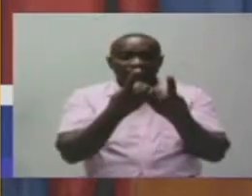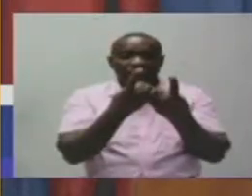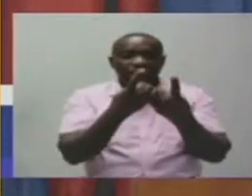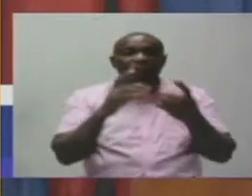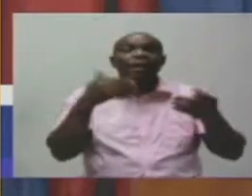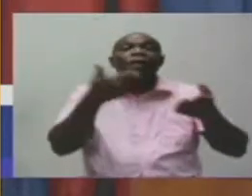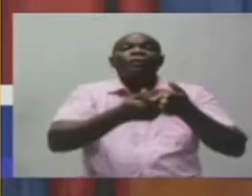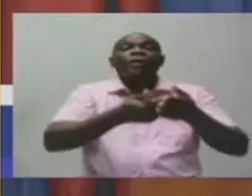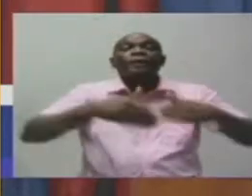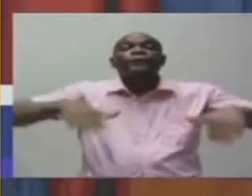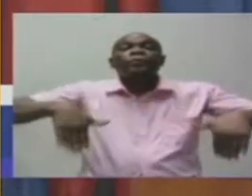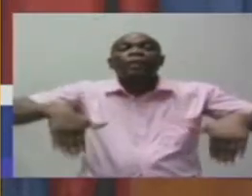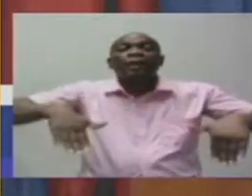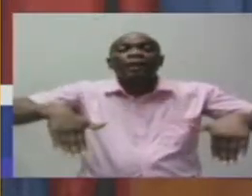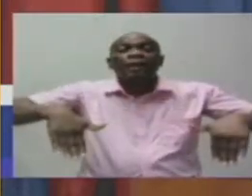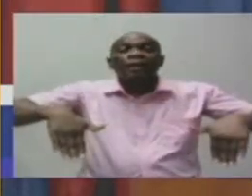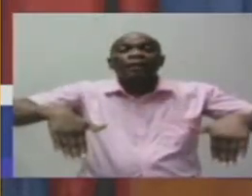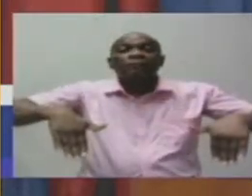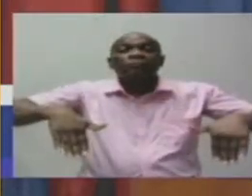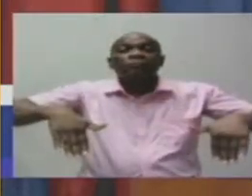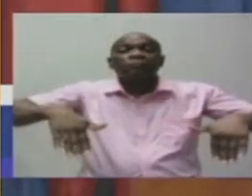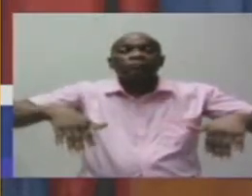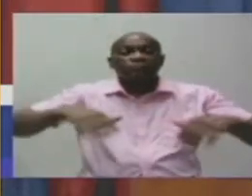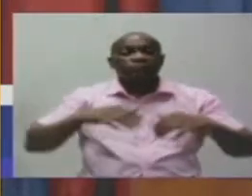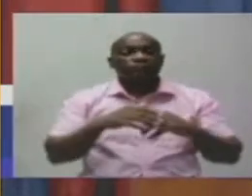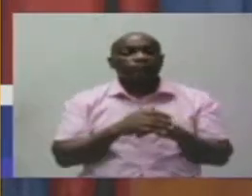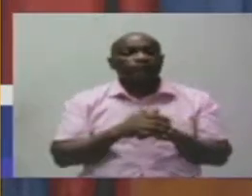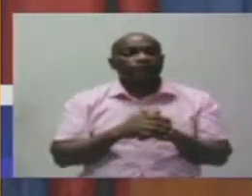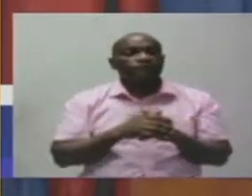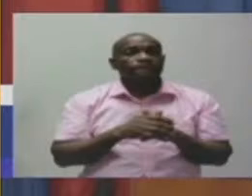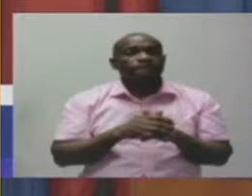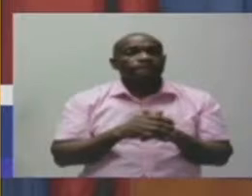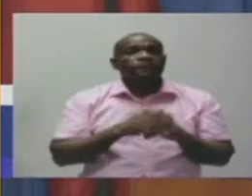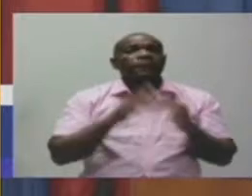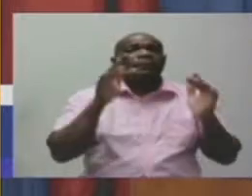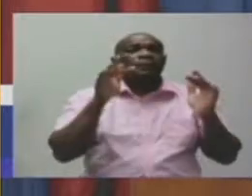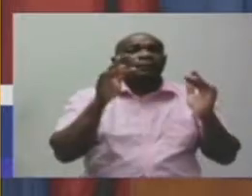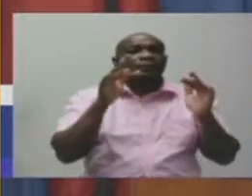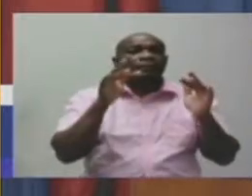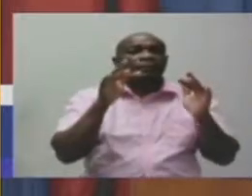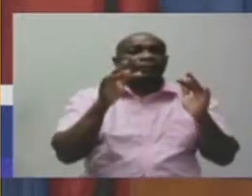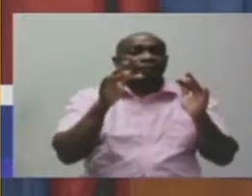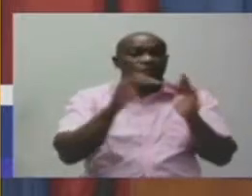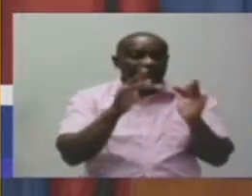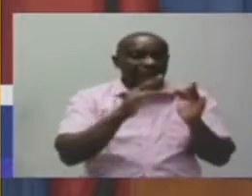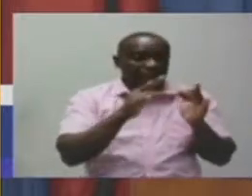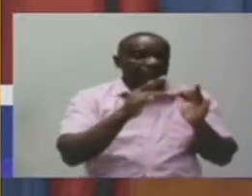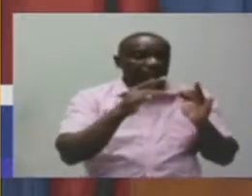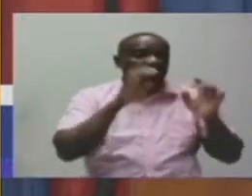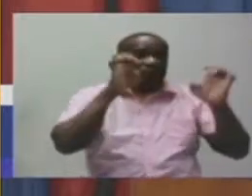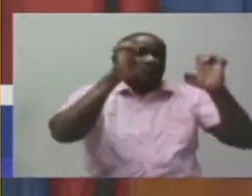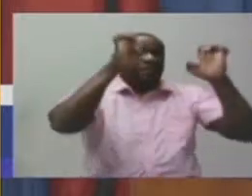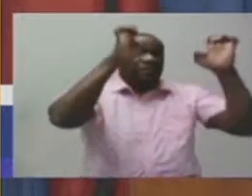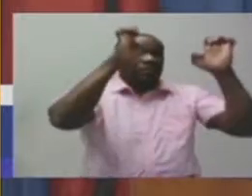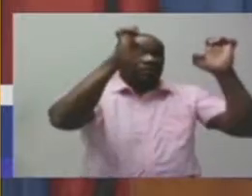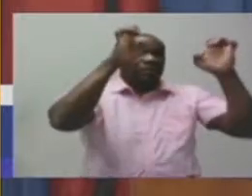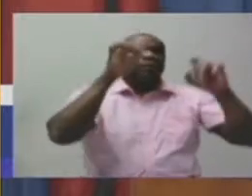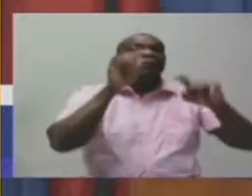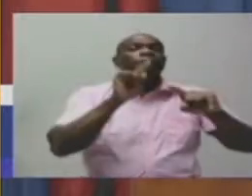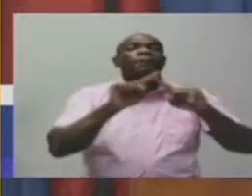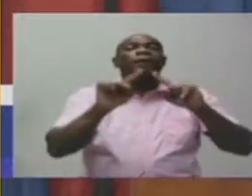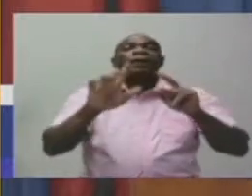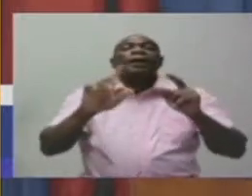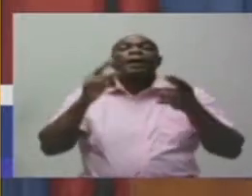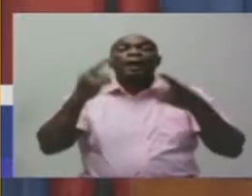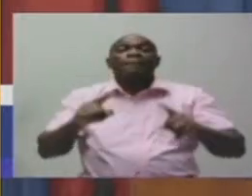GMRTT service on behalf of themselves or their relatives. On arrival, they are considered clinically ill, in critical